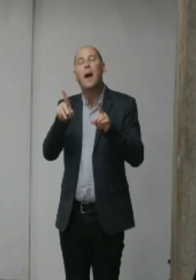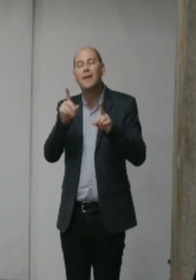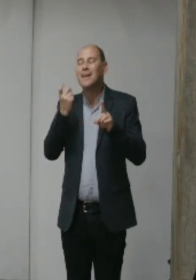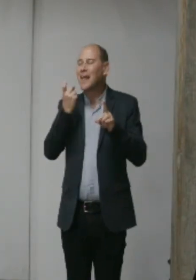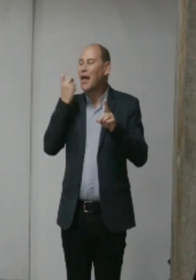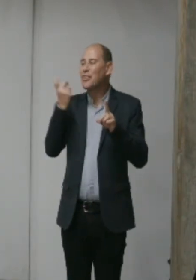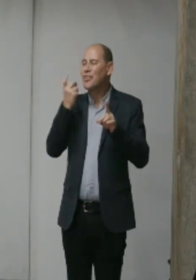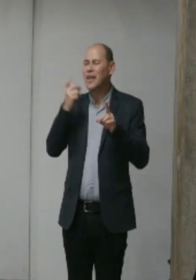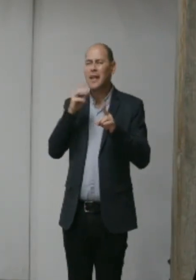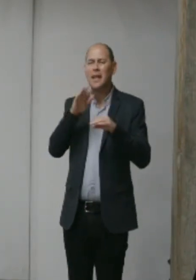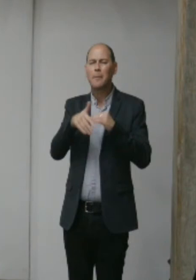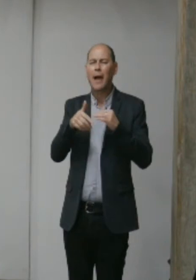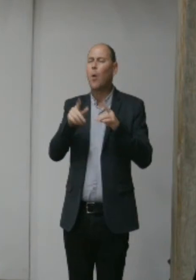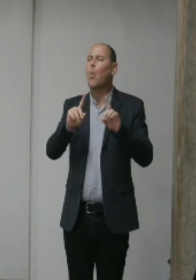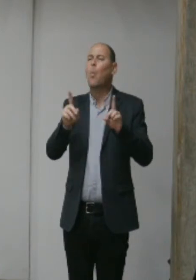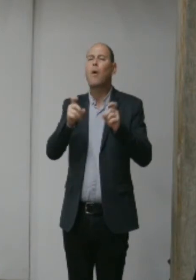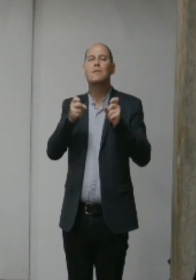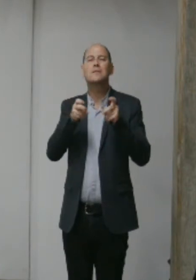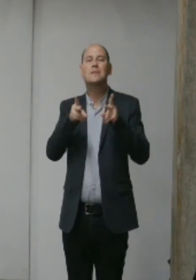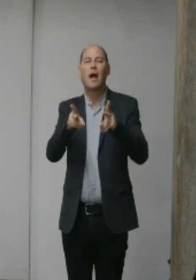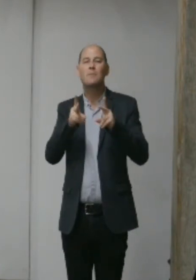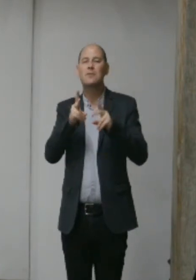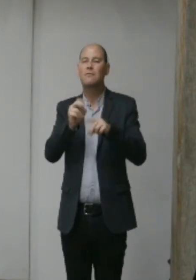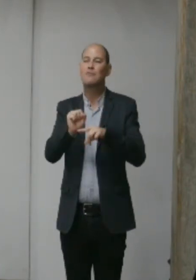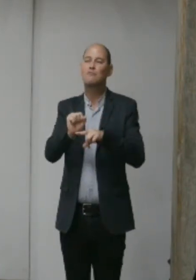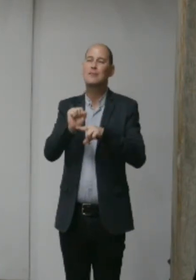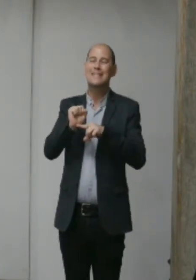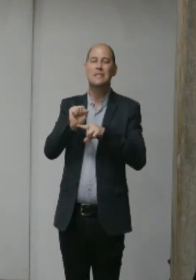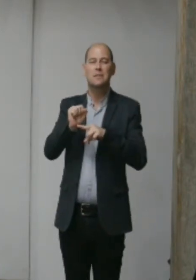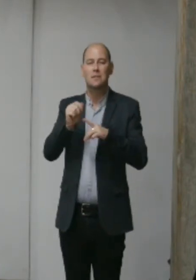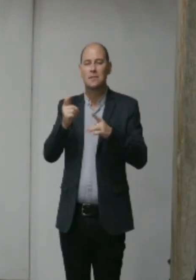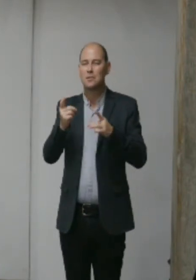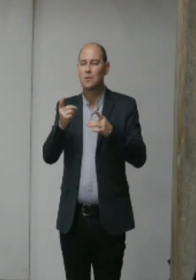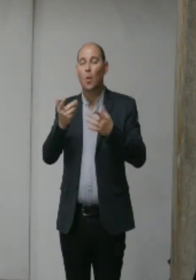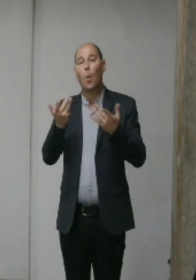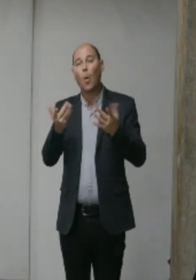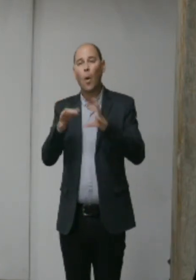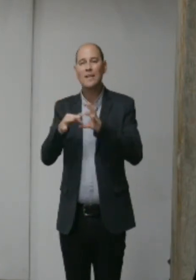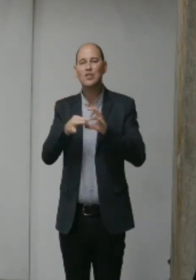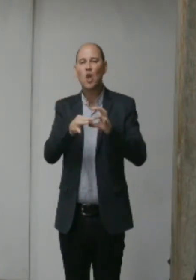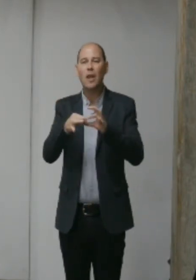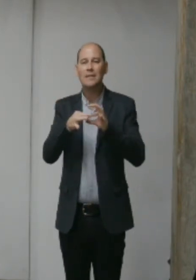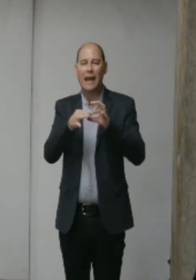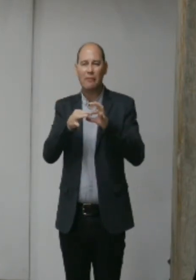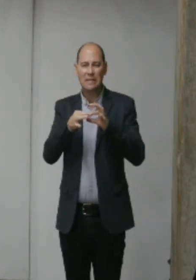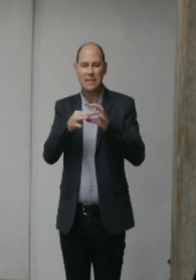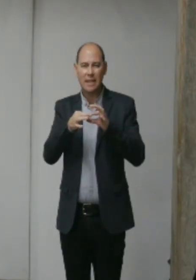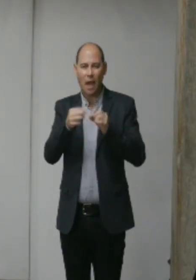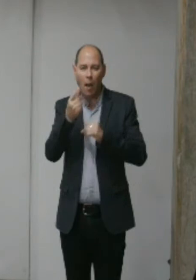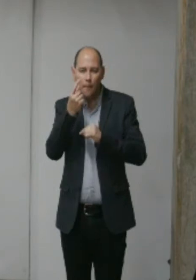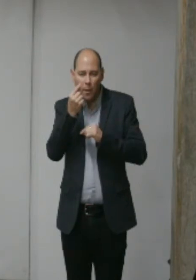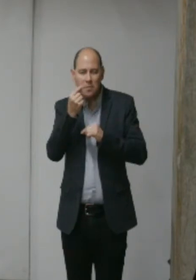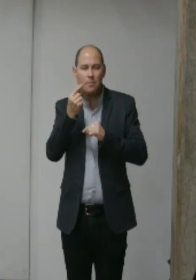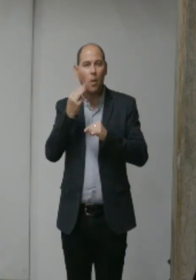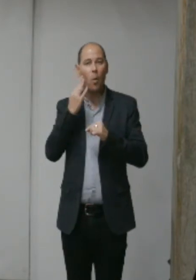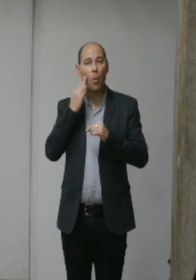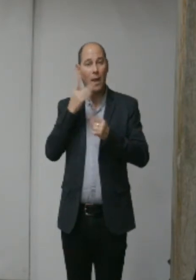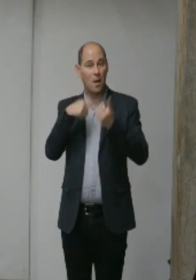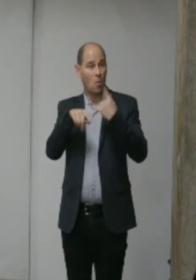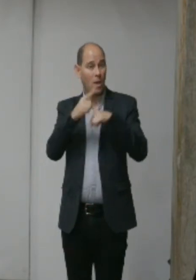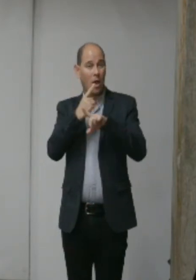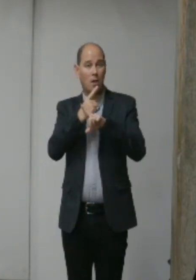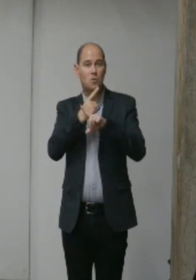about what kinds of resistance and solidarity are possible when we talk about these